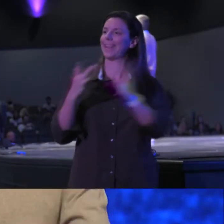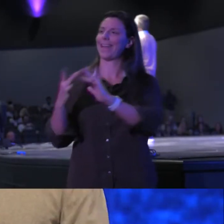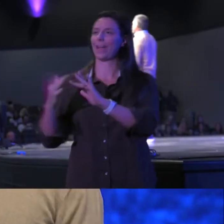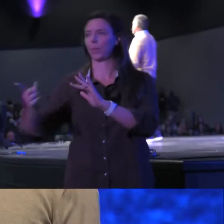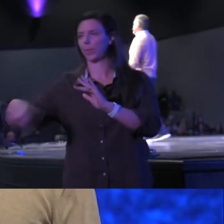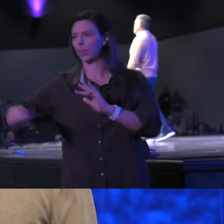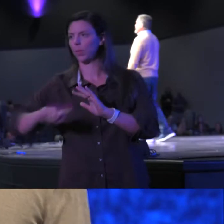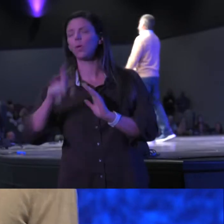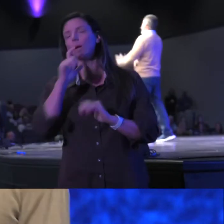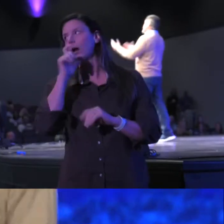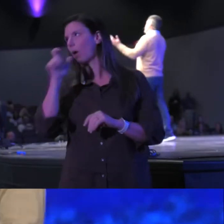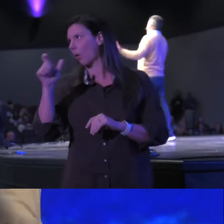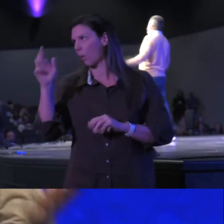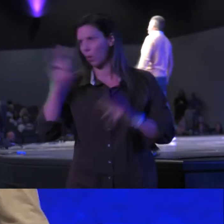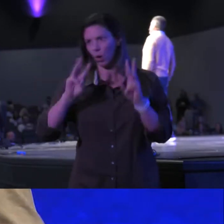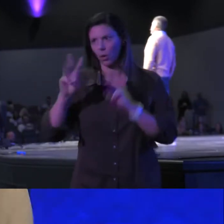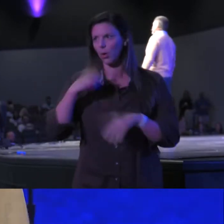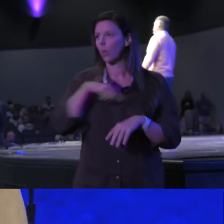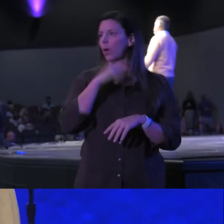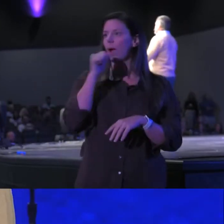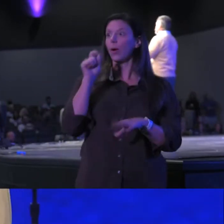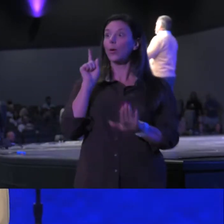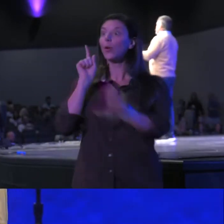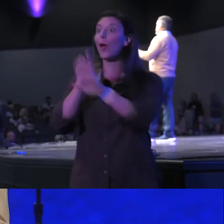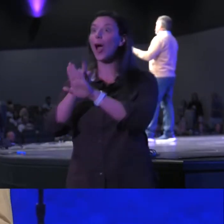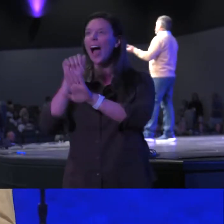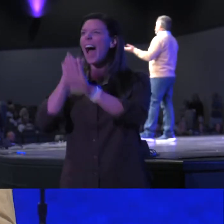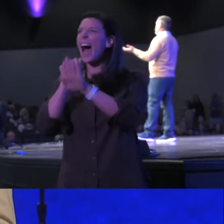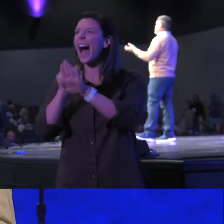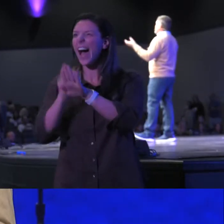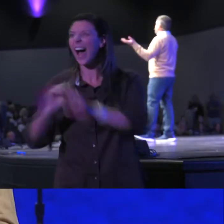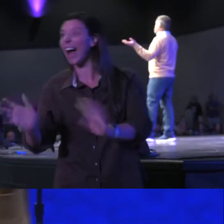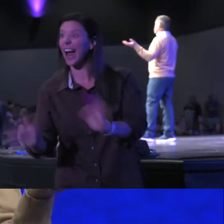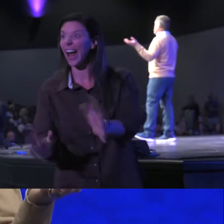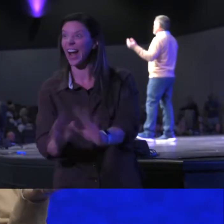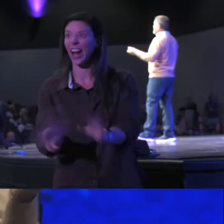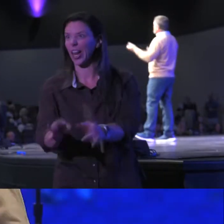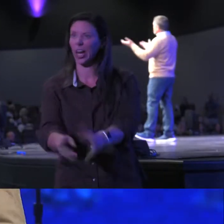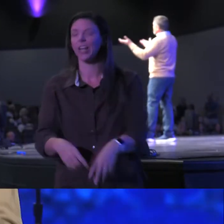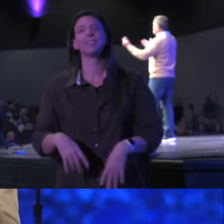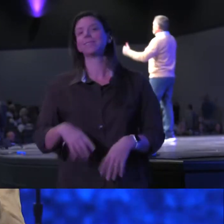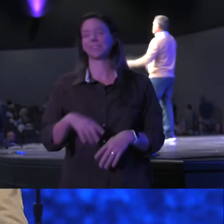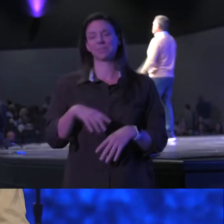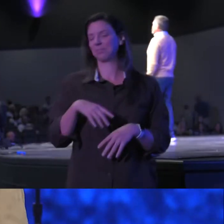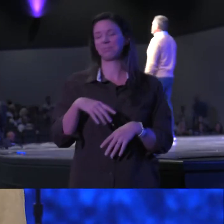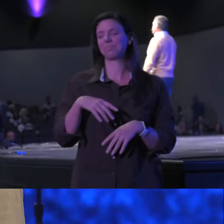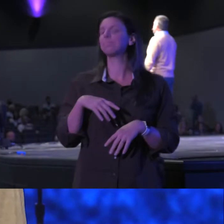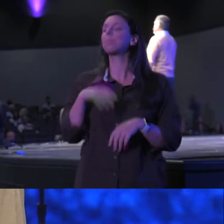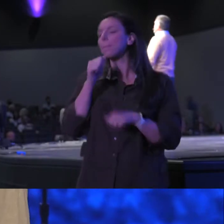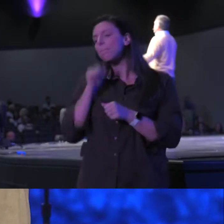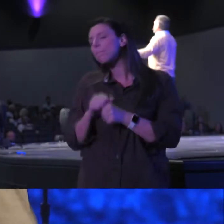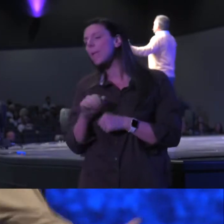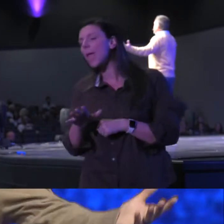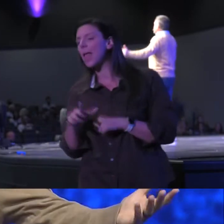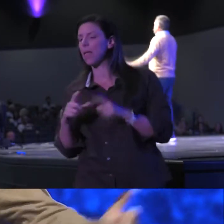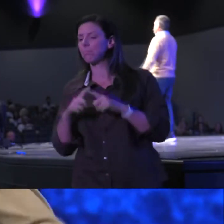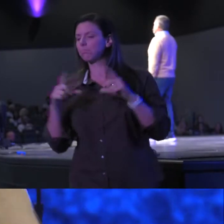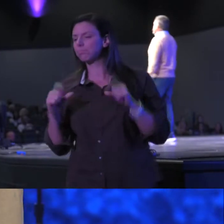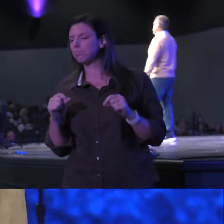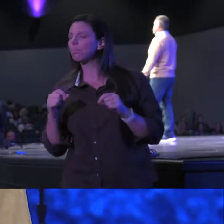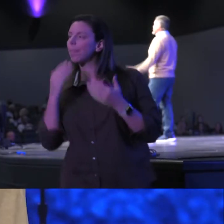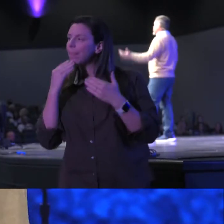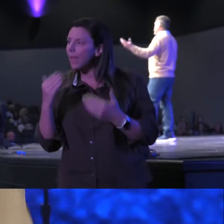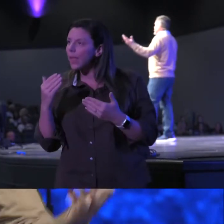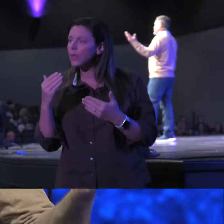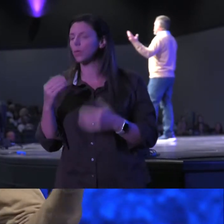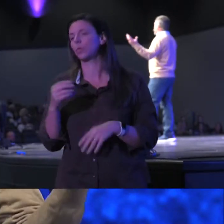we're not going to beat your door down. We're not going to ask you for anything. We're just going to send you a note in the mail thanking you for coming, a little gift card for your family, and one of our pastors will